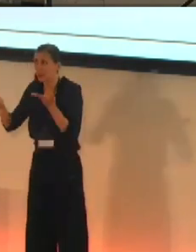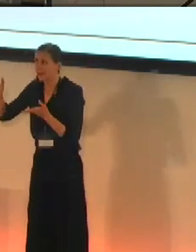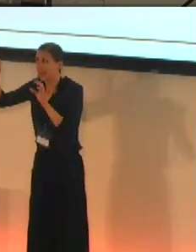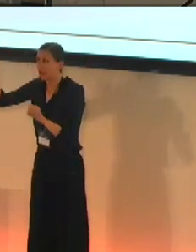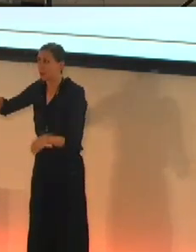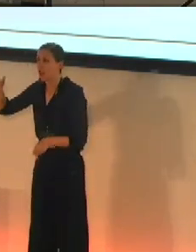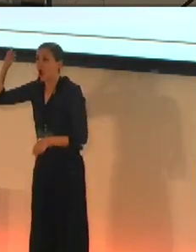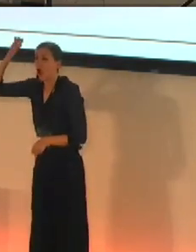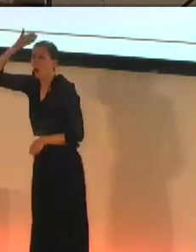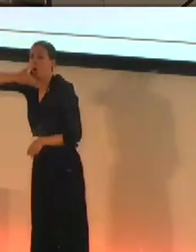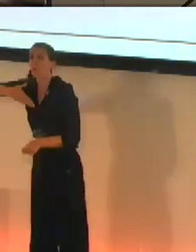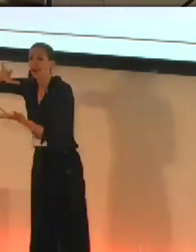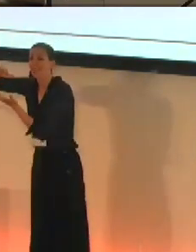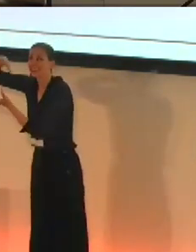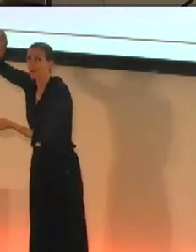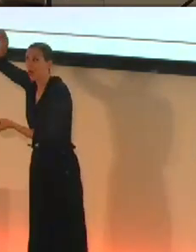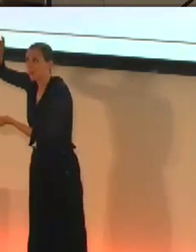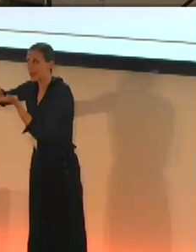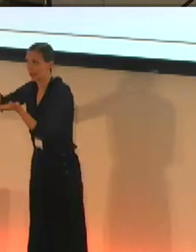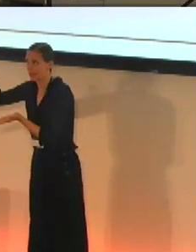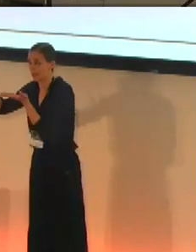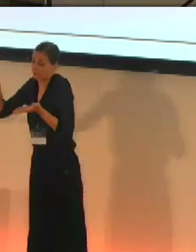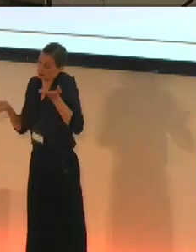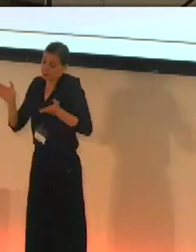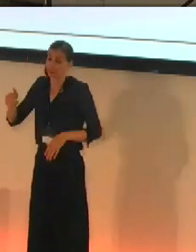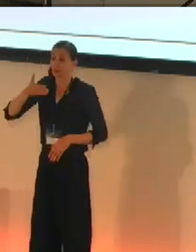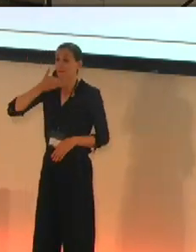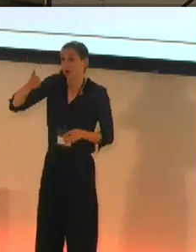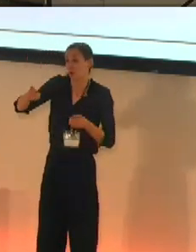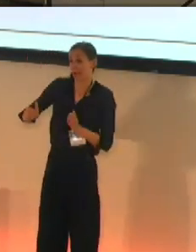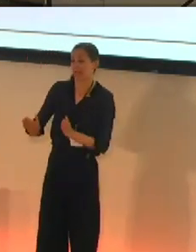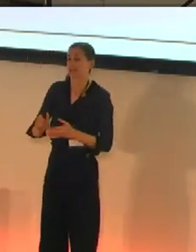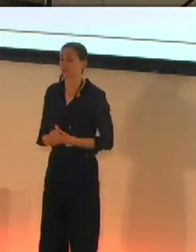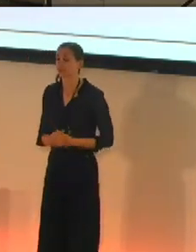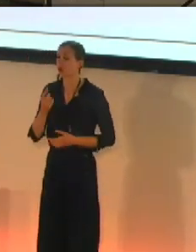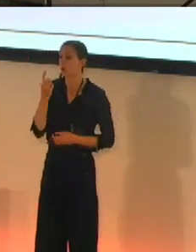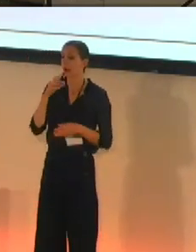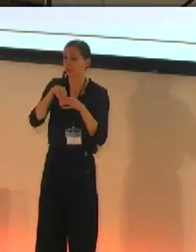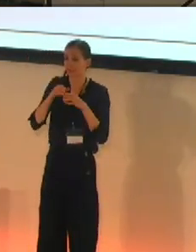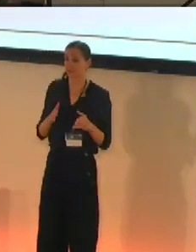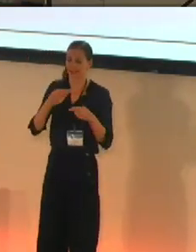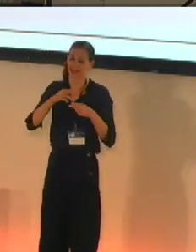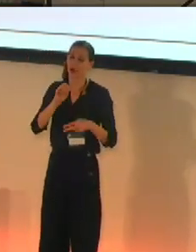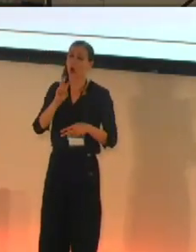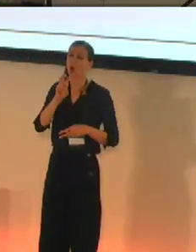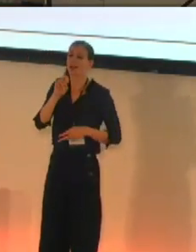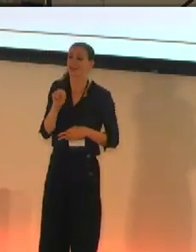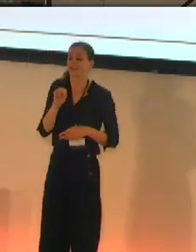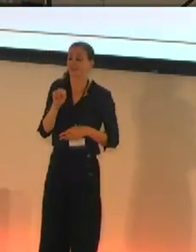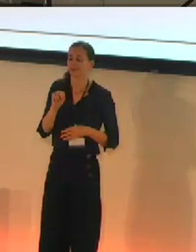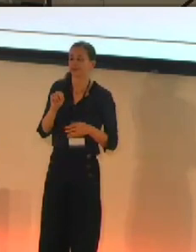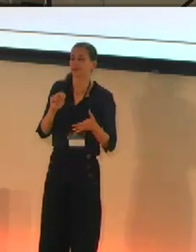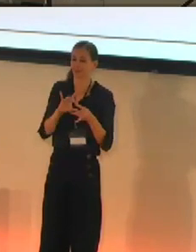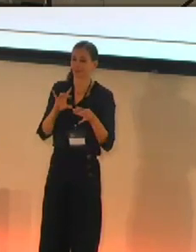virtual reality being a much better form of an accessibility tool. One of our participants, Owen, actually put it quite well when he said